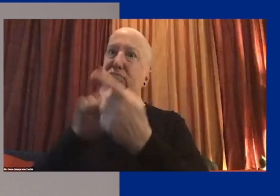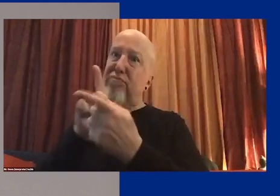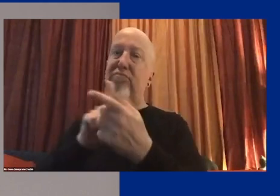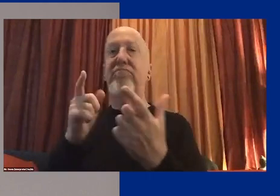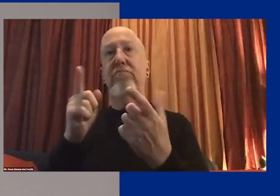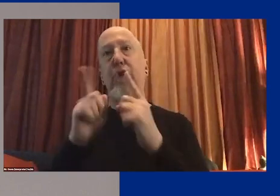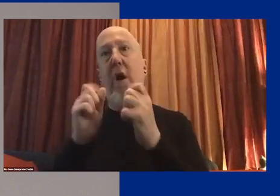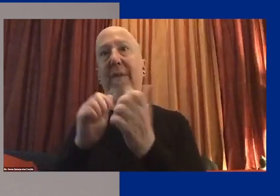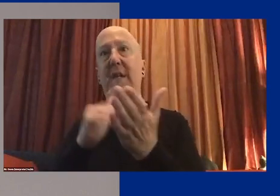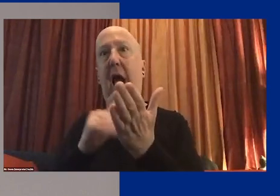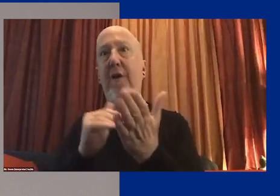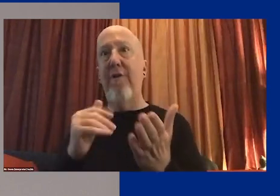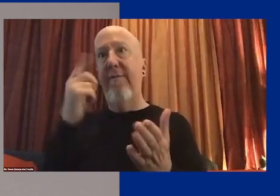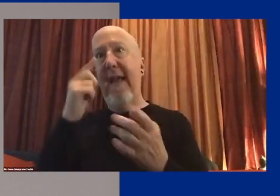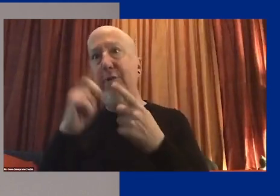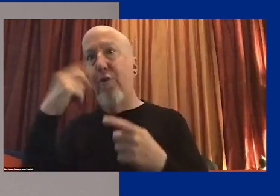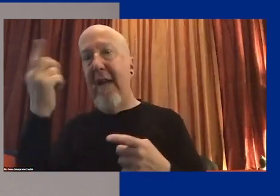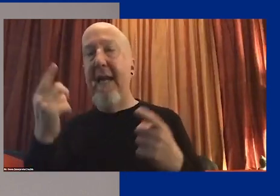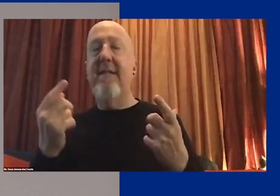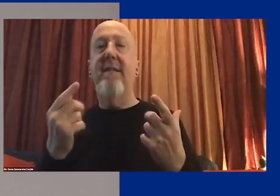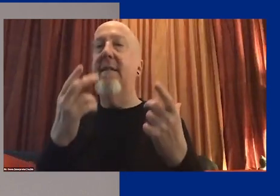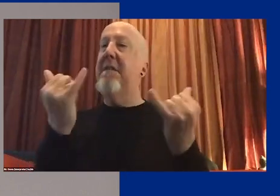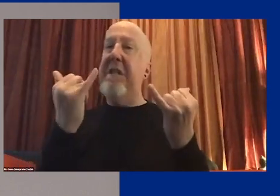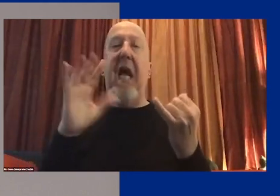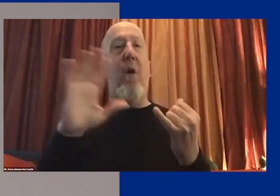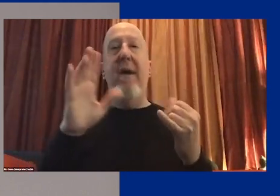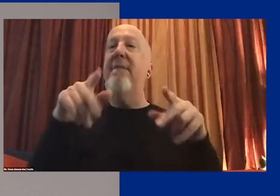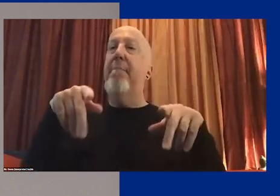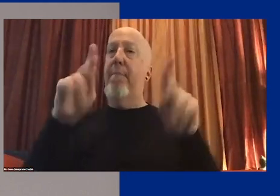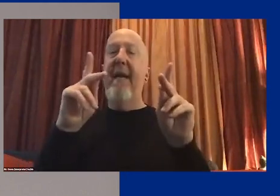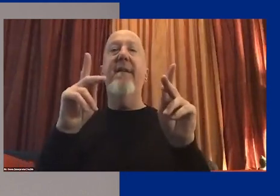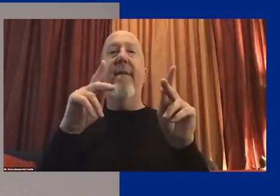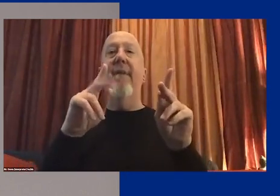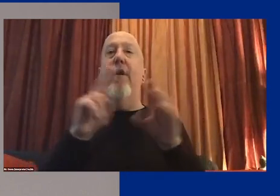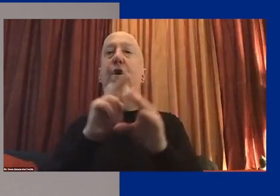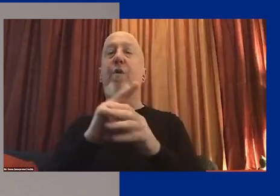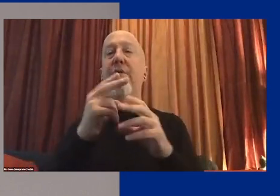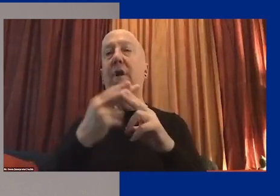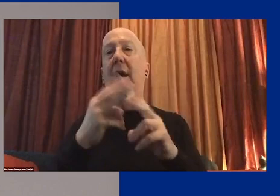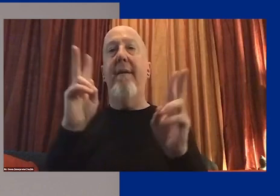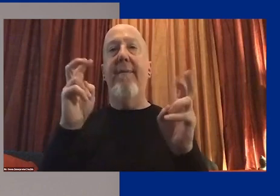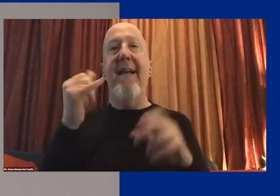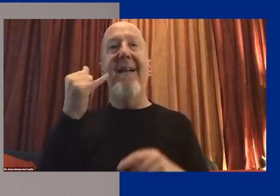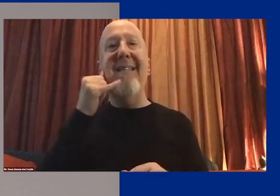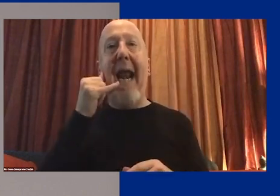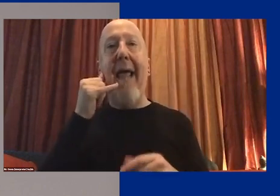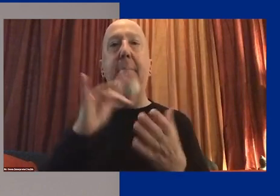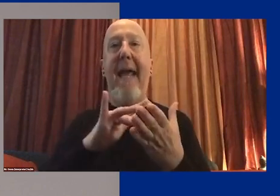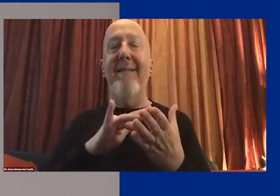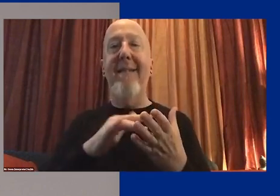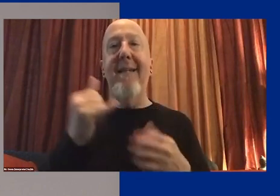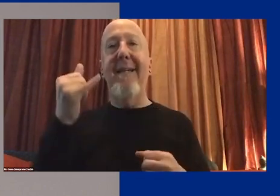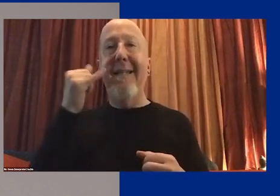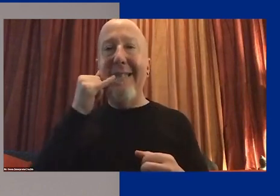person, it is now permissible to do it through telemedicine, through telehealth. So if you need